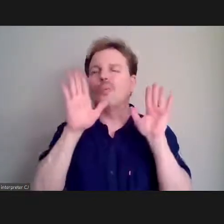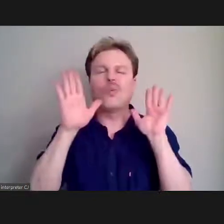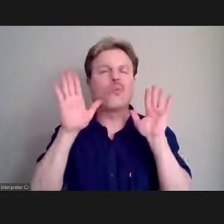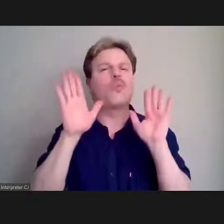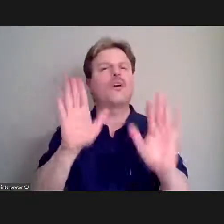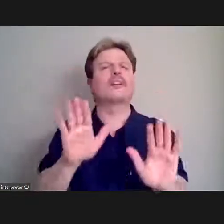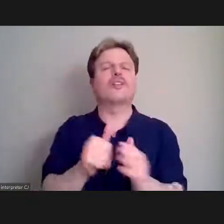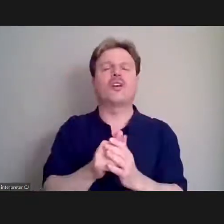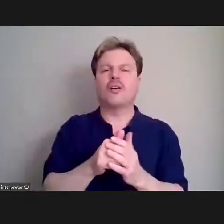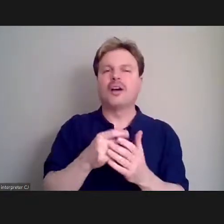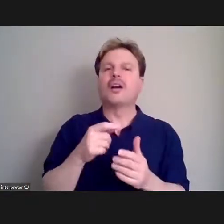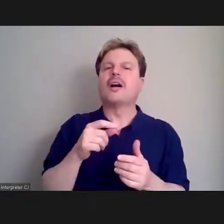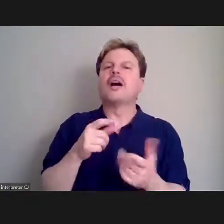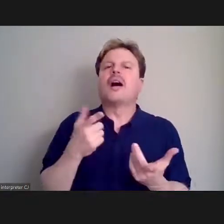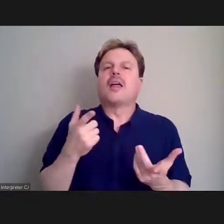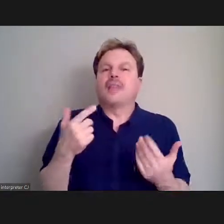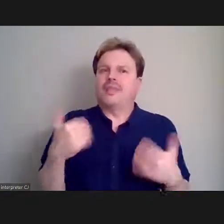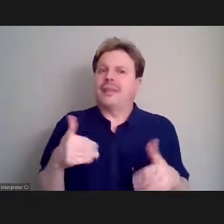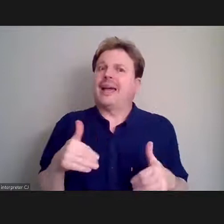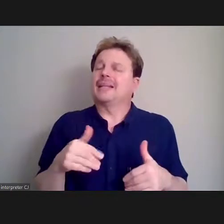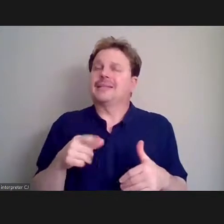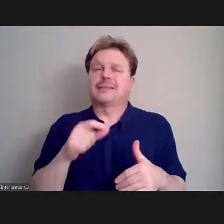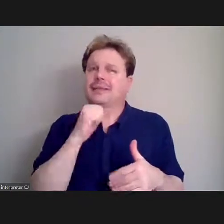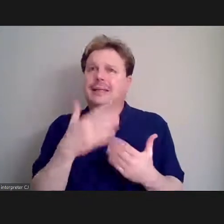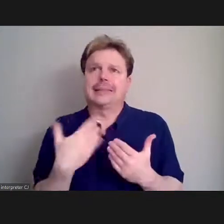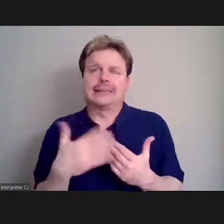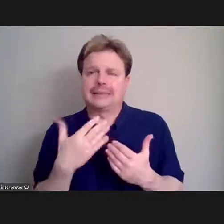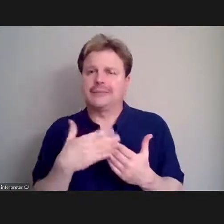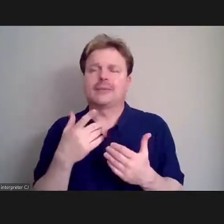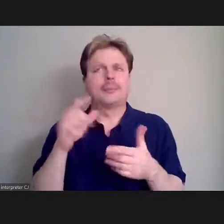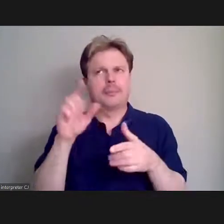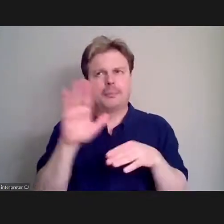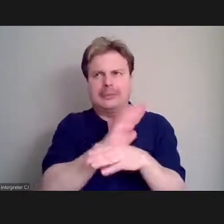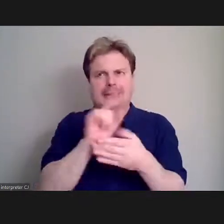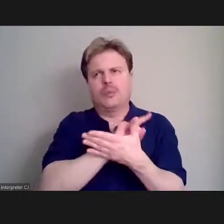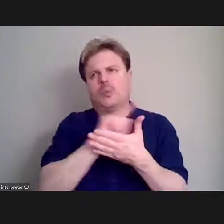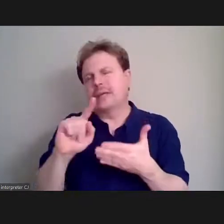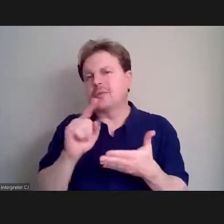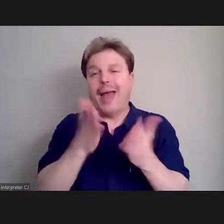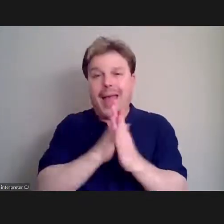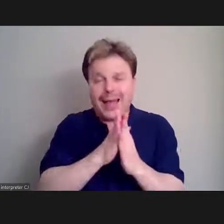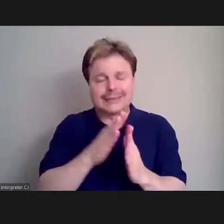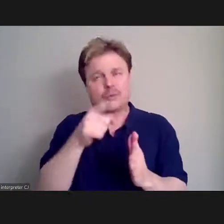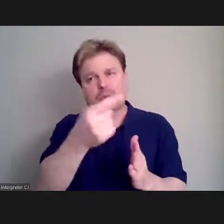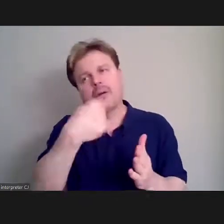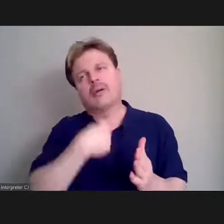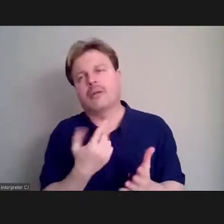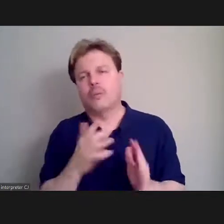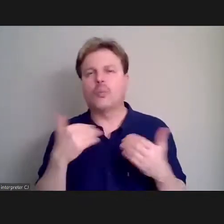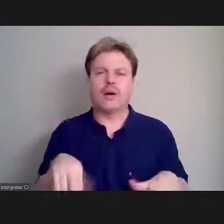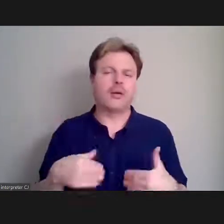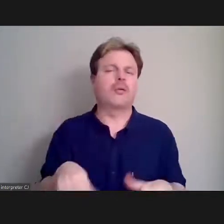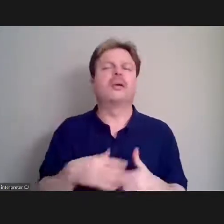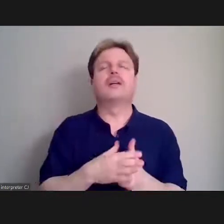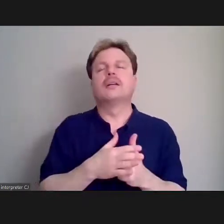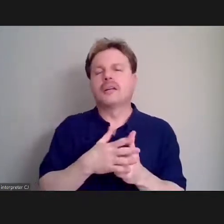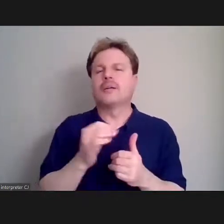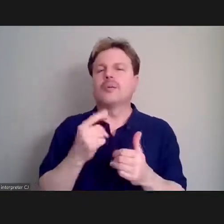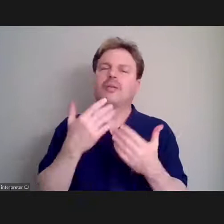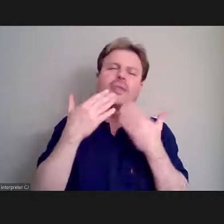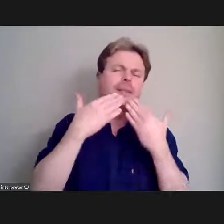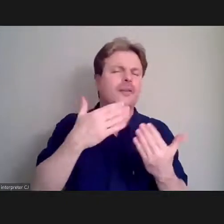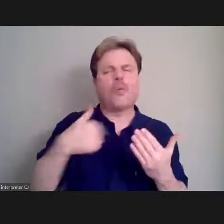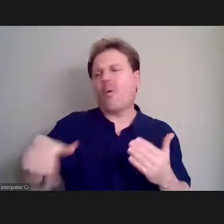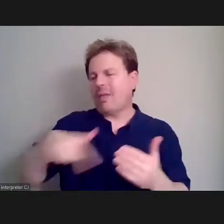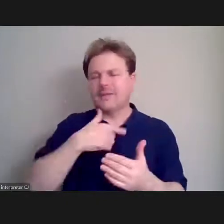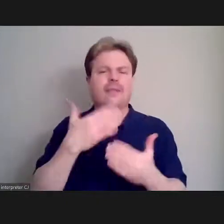it's a big ask to do this during what is already a very busy week. I'm grateful for your time. I know we all are. Thank